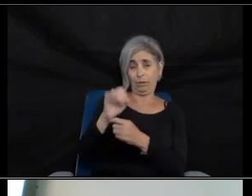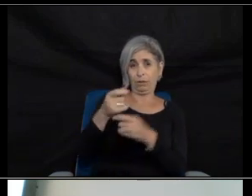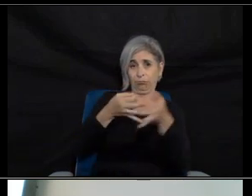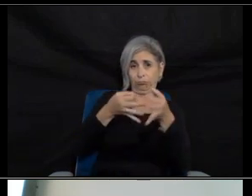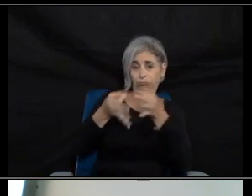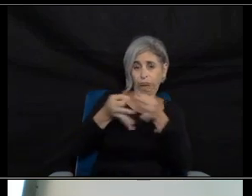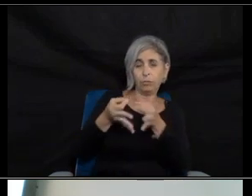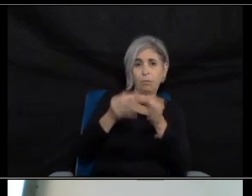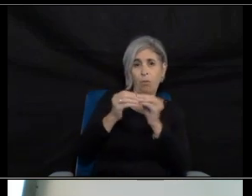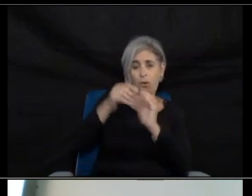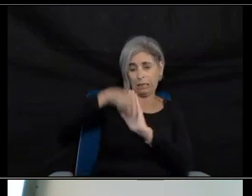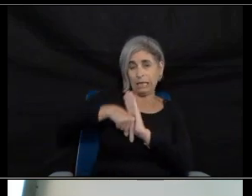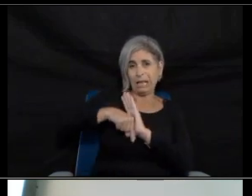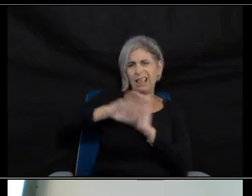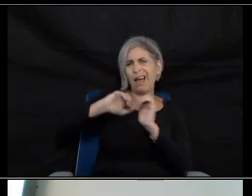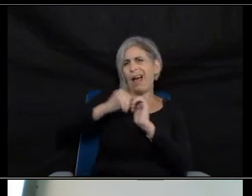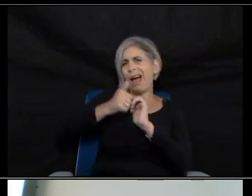the